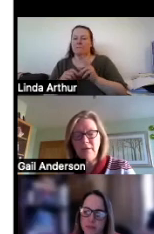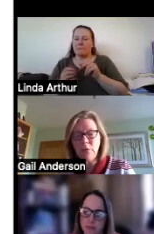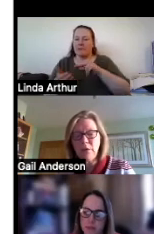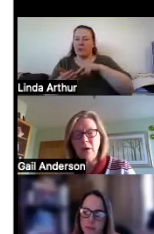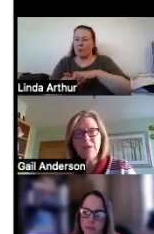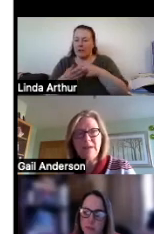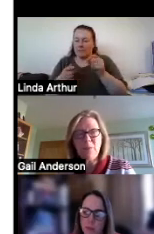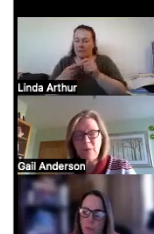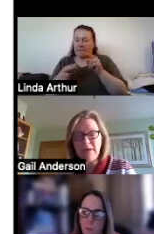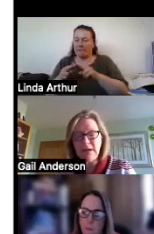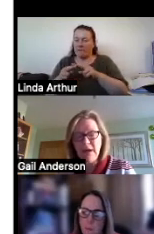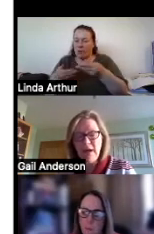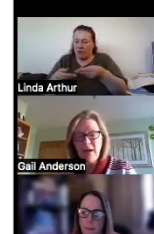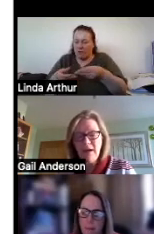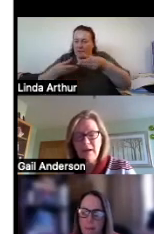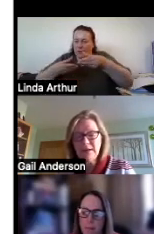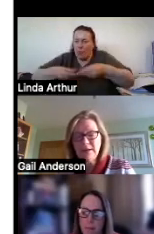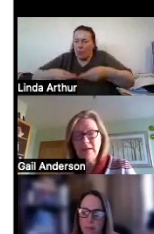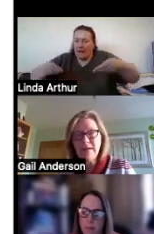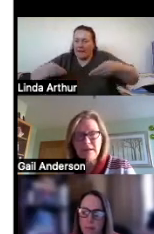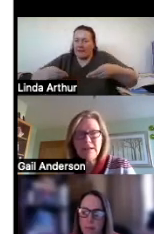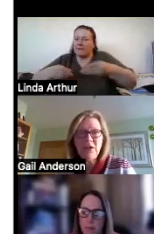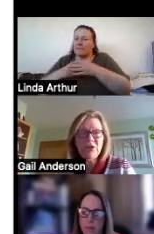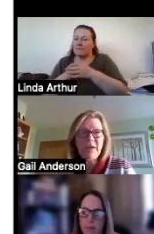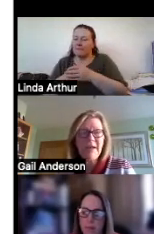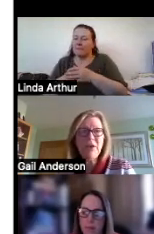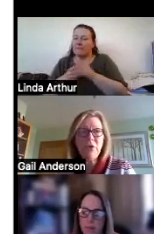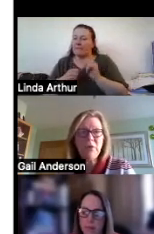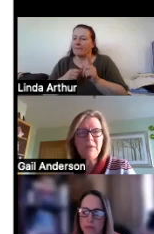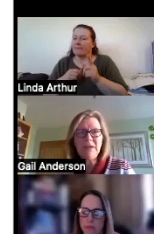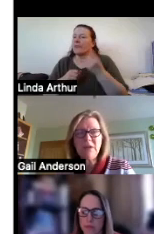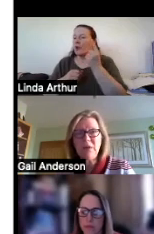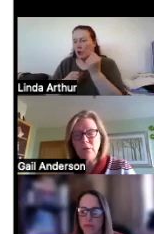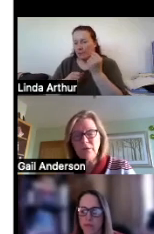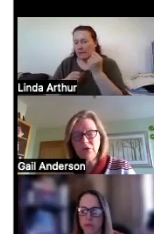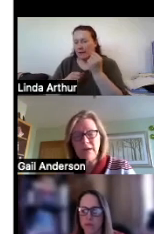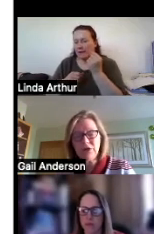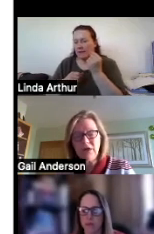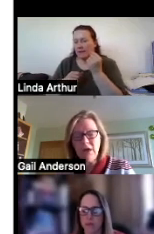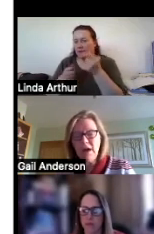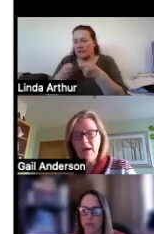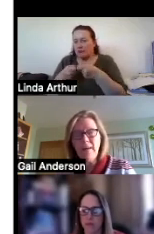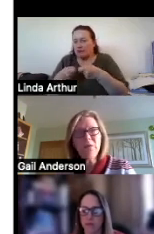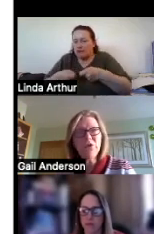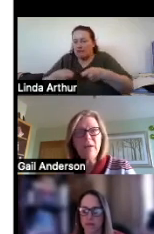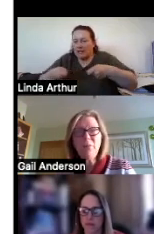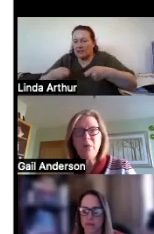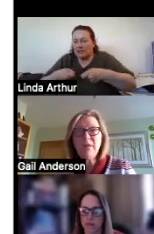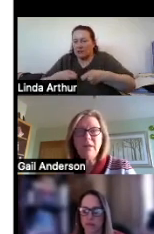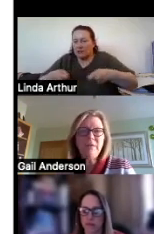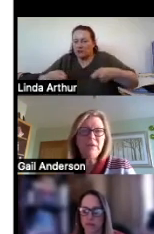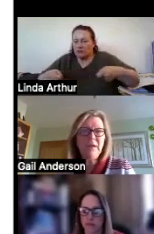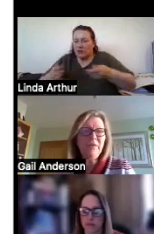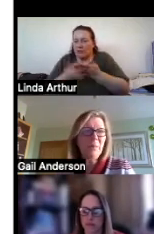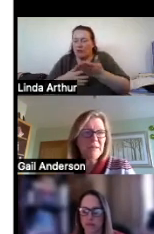pelvic floor up until that point. And as such, then it could potentially be overstretched during birth.